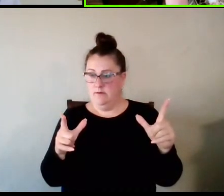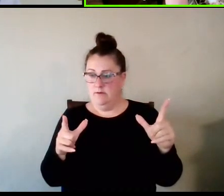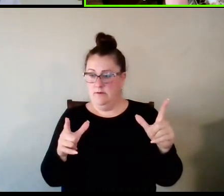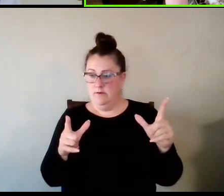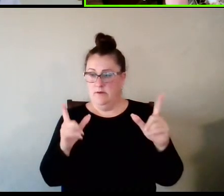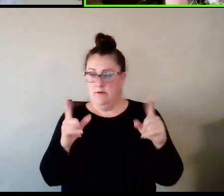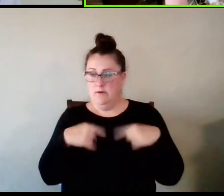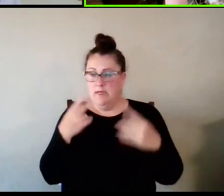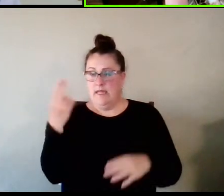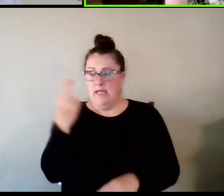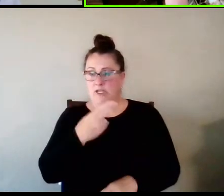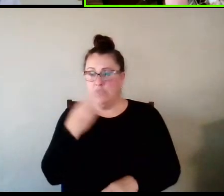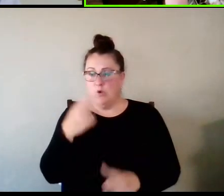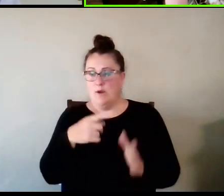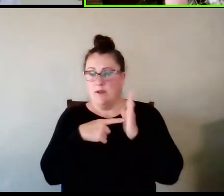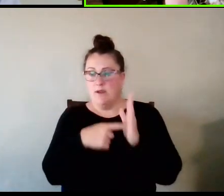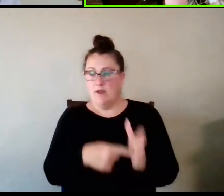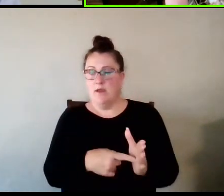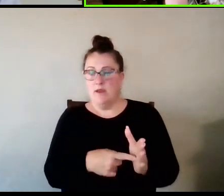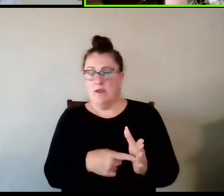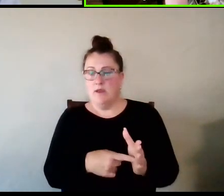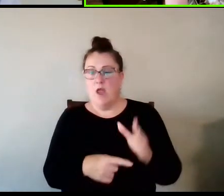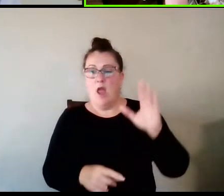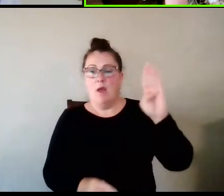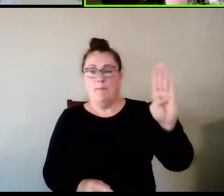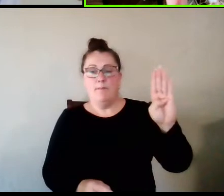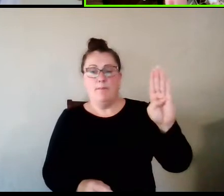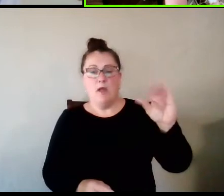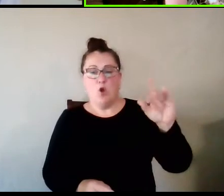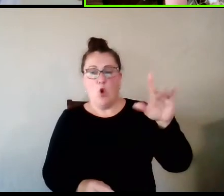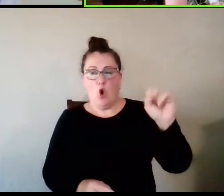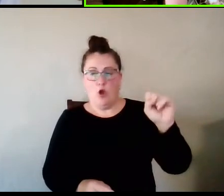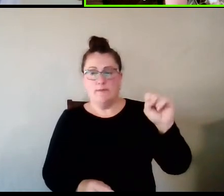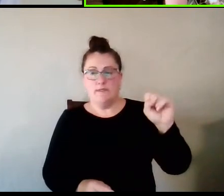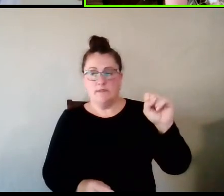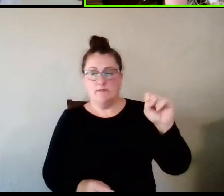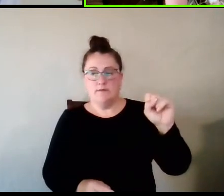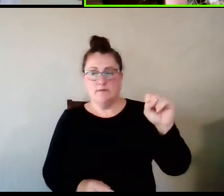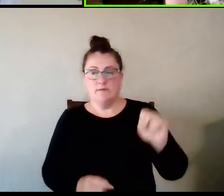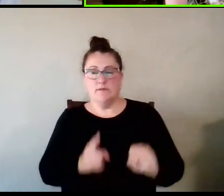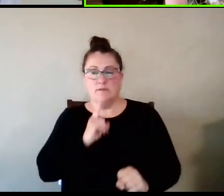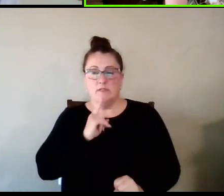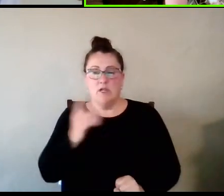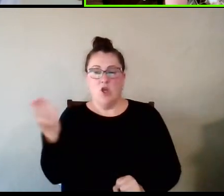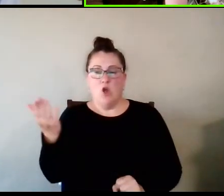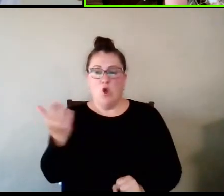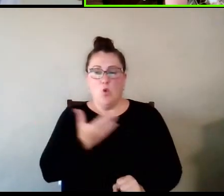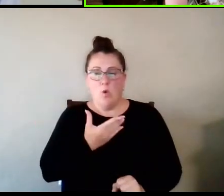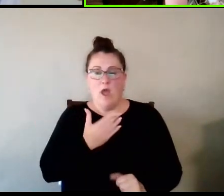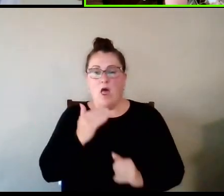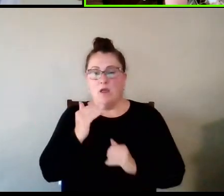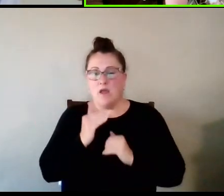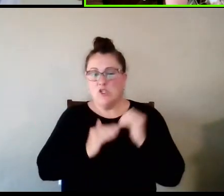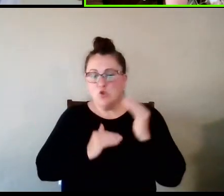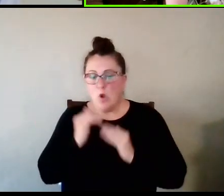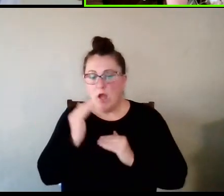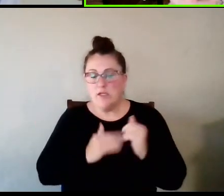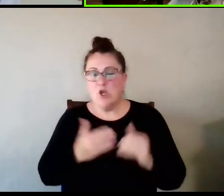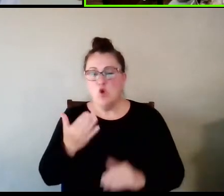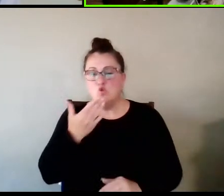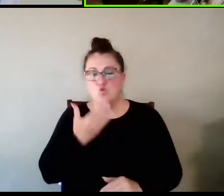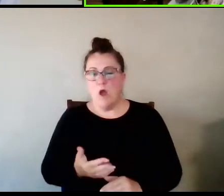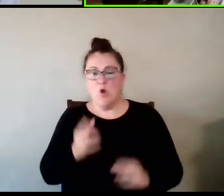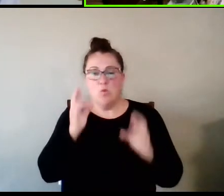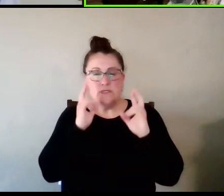historic standard systems of businesses that are well constructed and well respected that